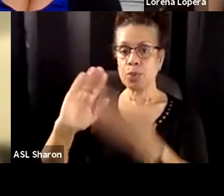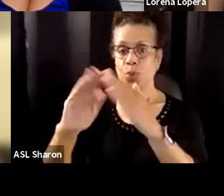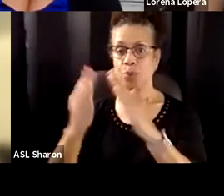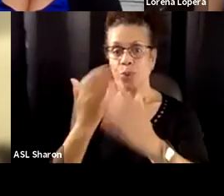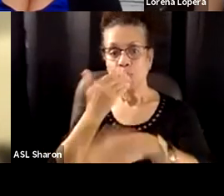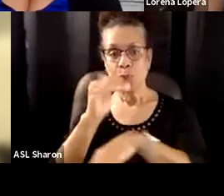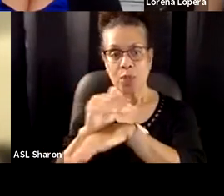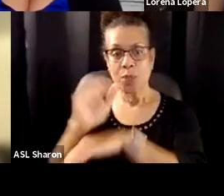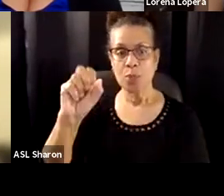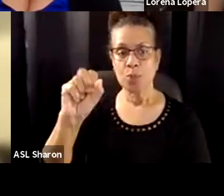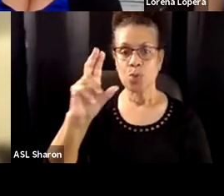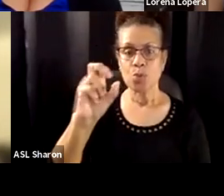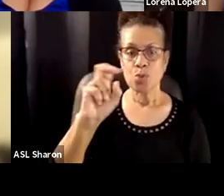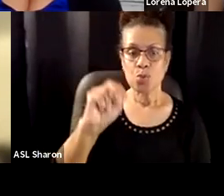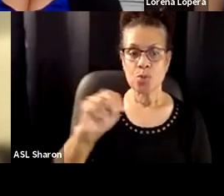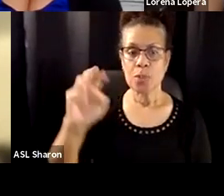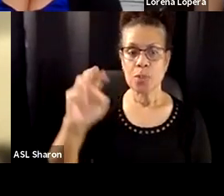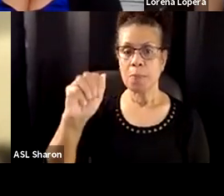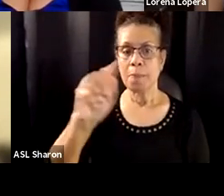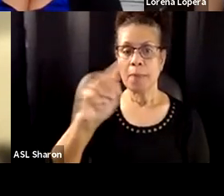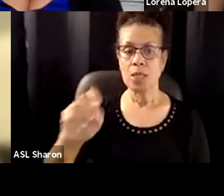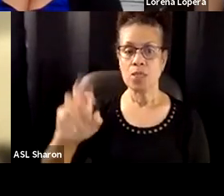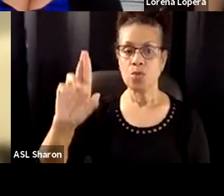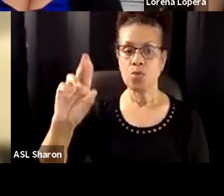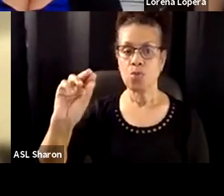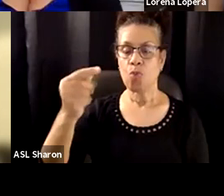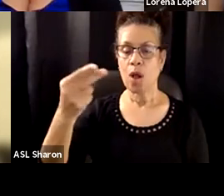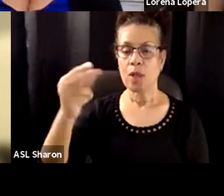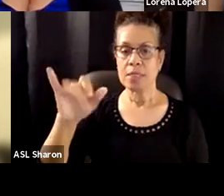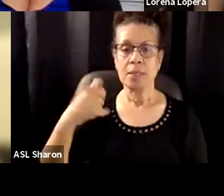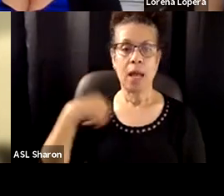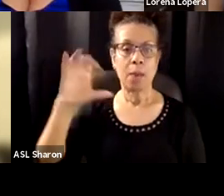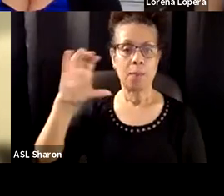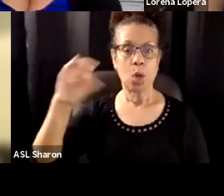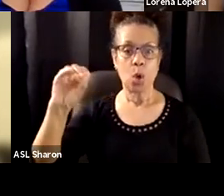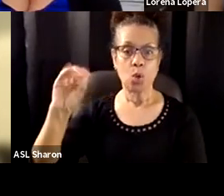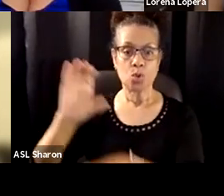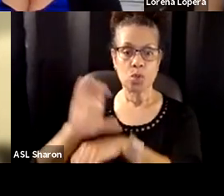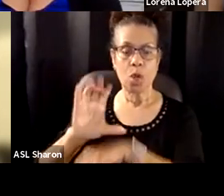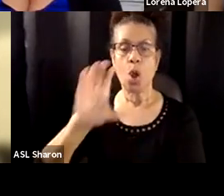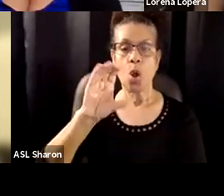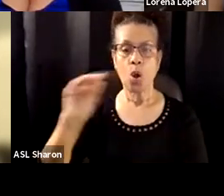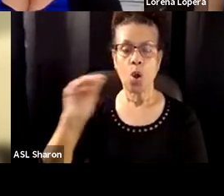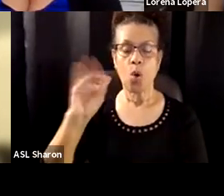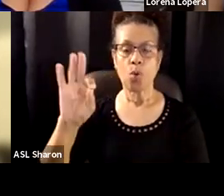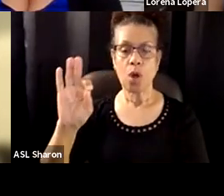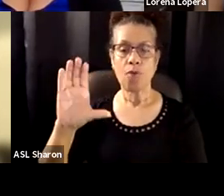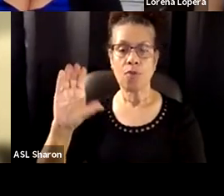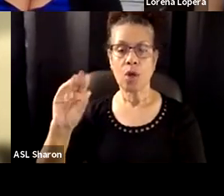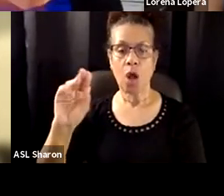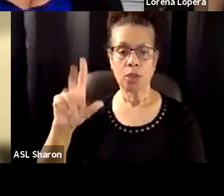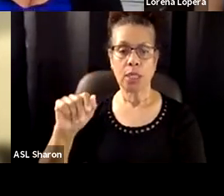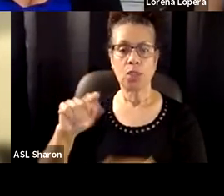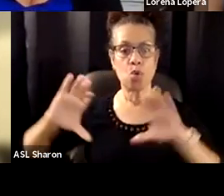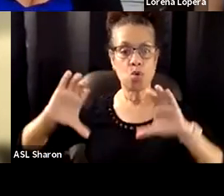name is susan mays rothstein i'm here in my capacity as a co-chair of the code of conduct advisory council a volunteer group of